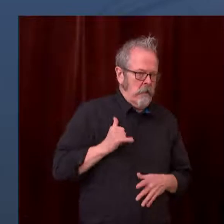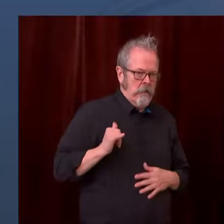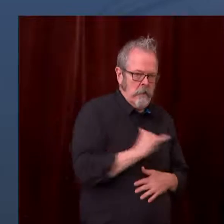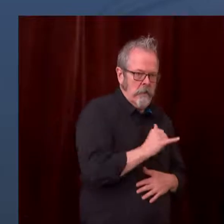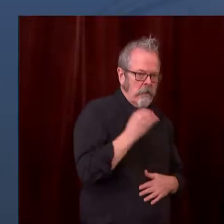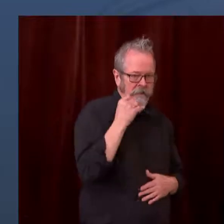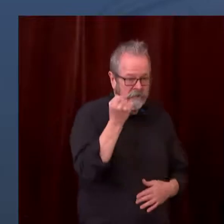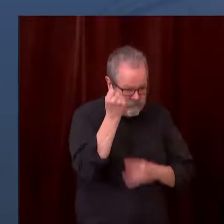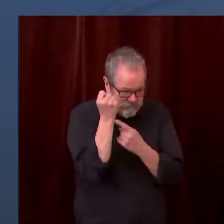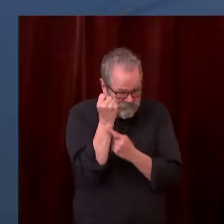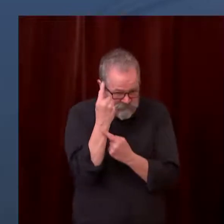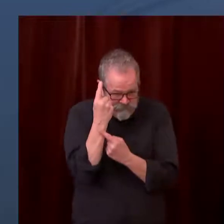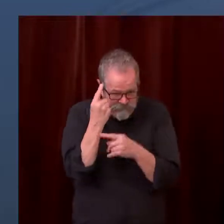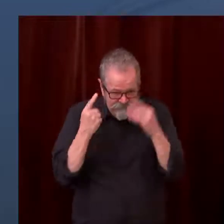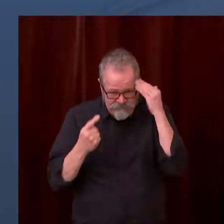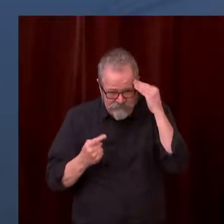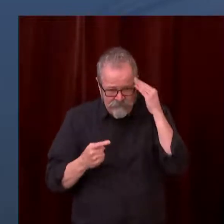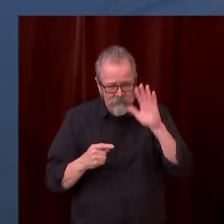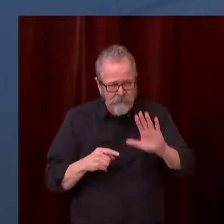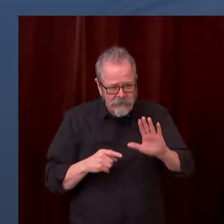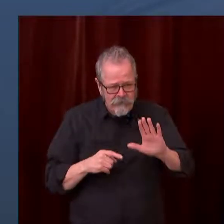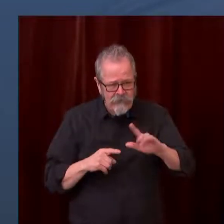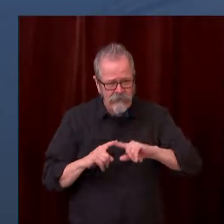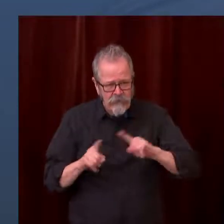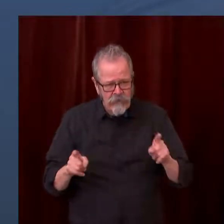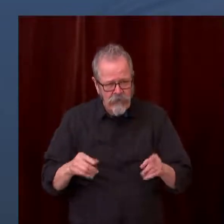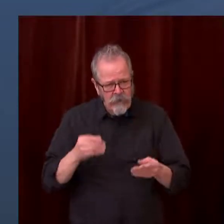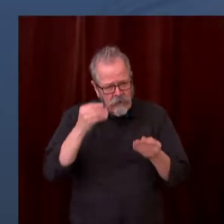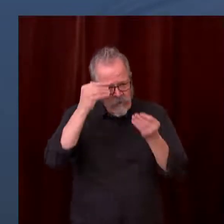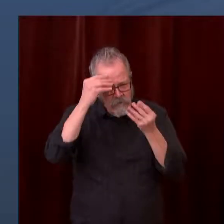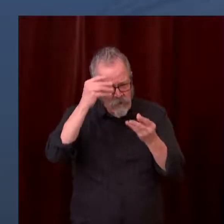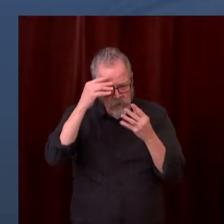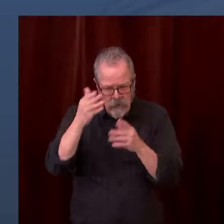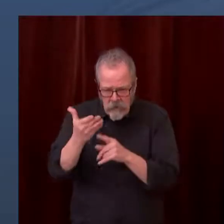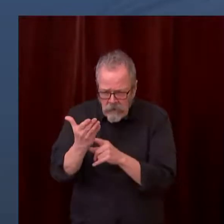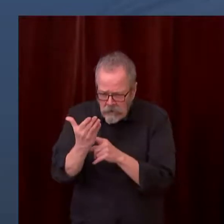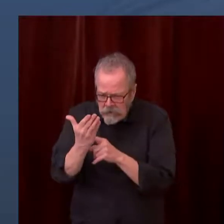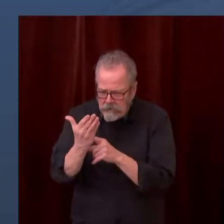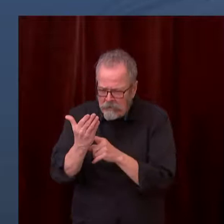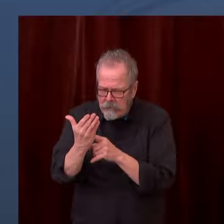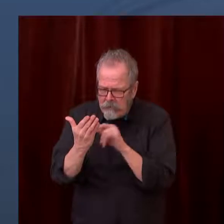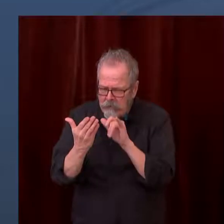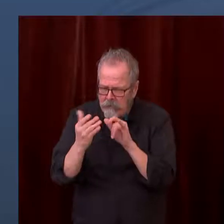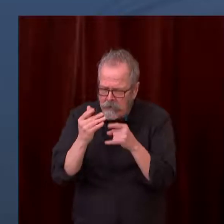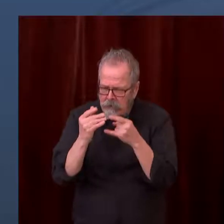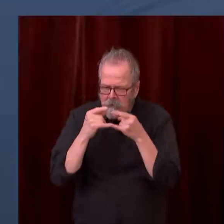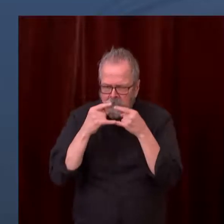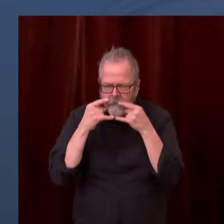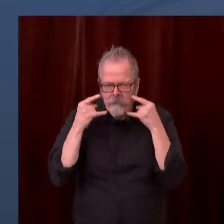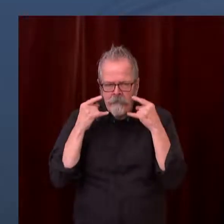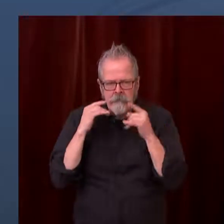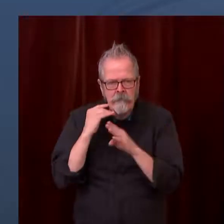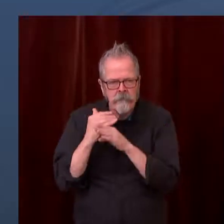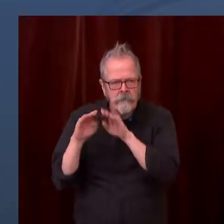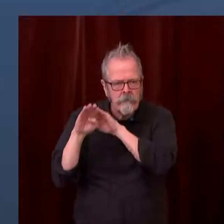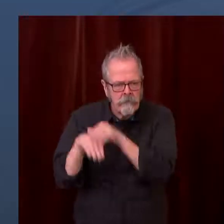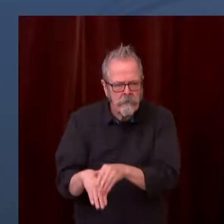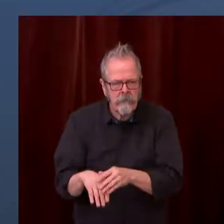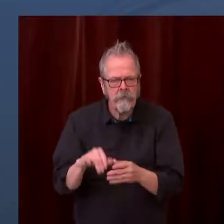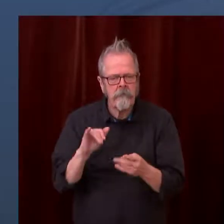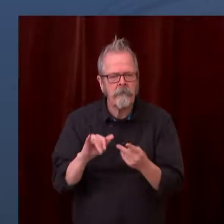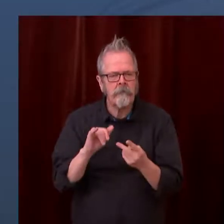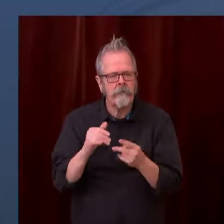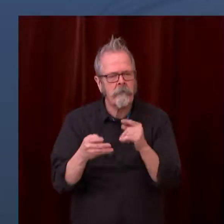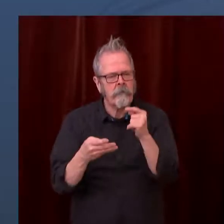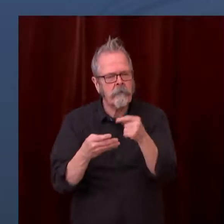confidence. And certainly now that teachers have access to the vaccine, which they clearly have asked for repeatedly, I would